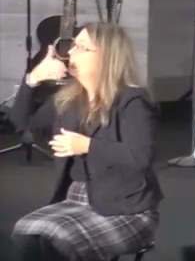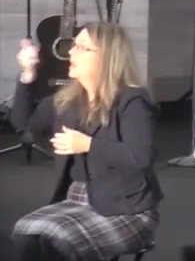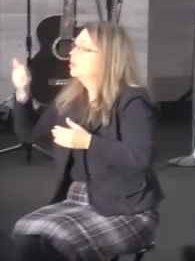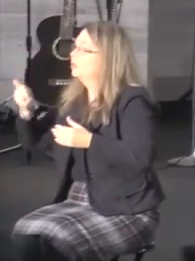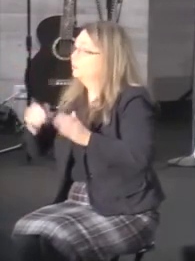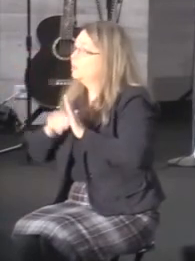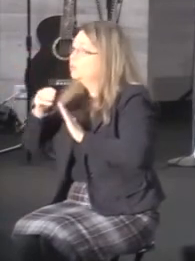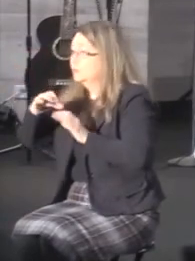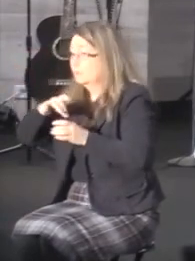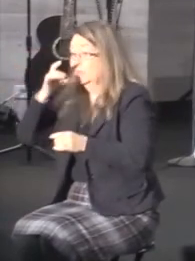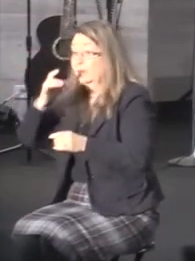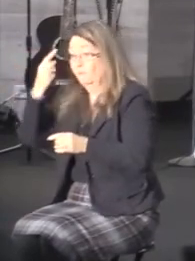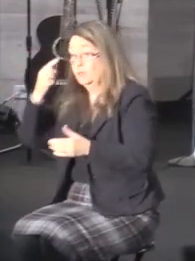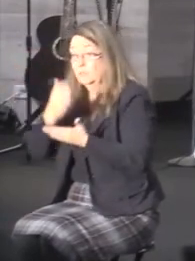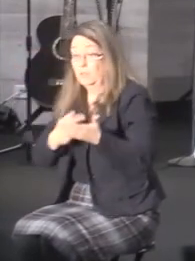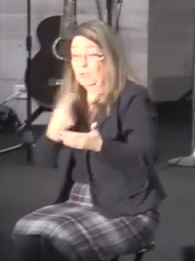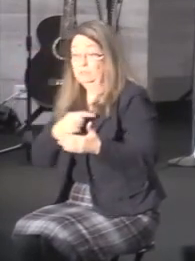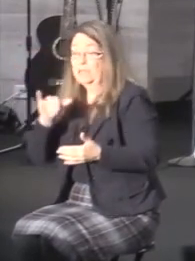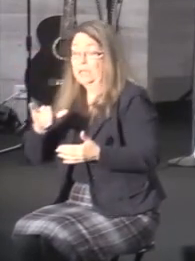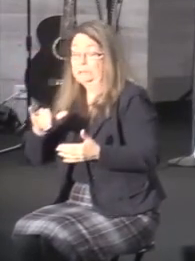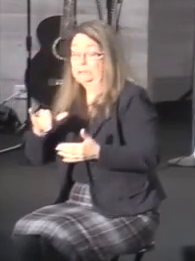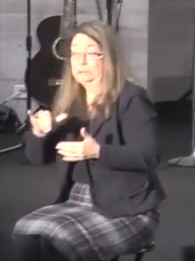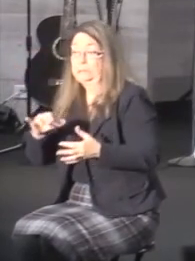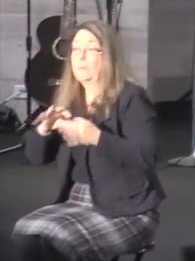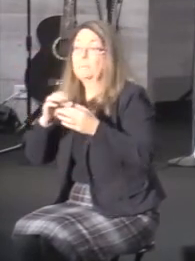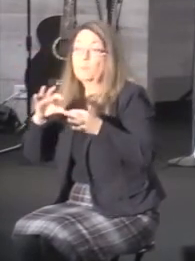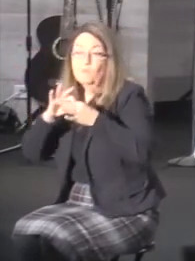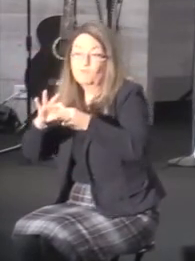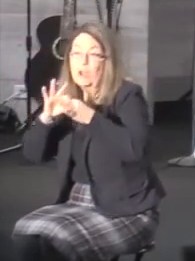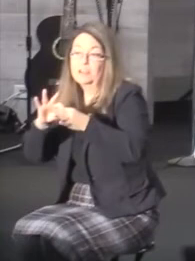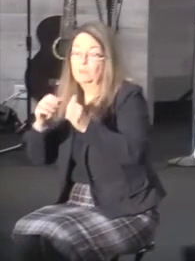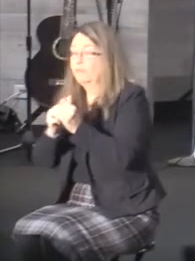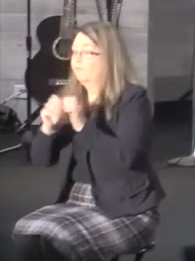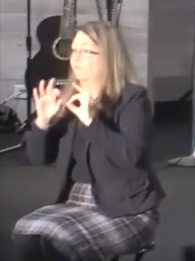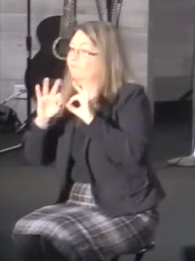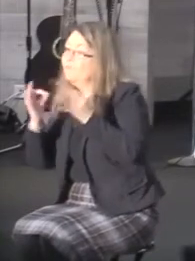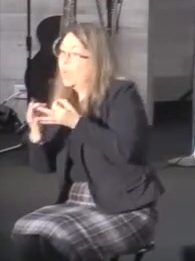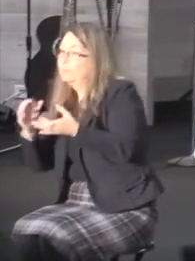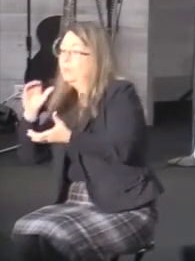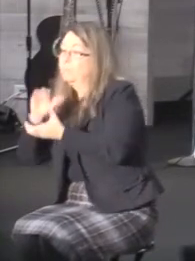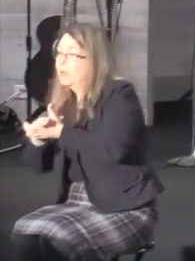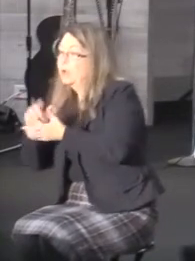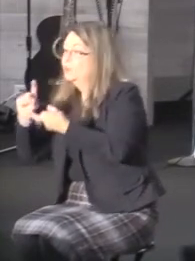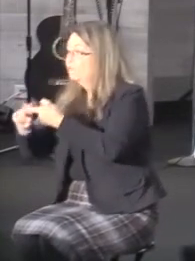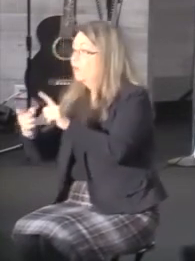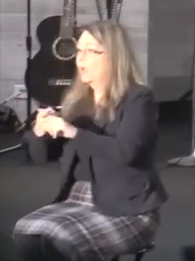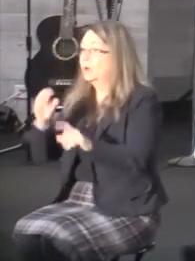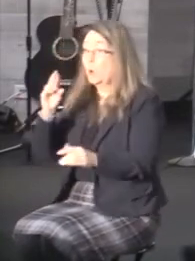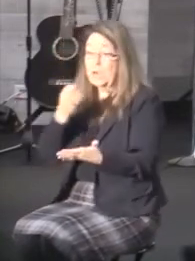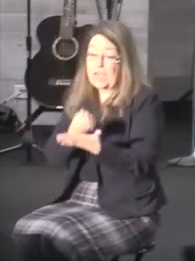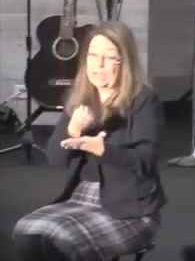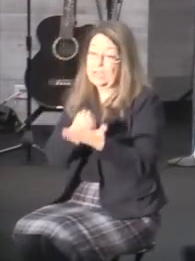spiritually. For some of us, that mountain is relational growth, whether it be marriage or family or friends, while others, it's economic